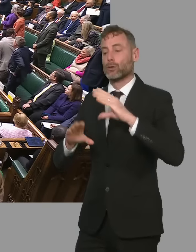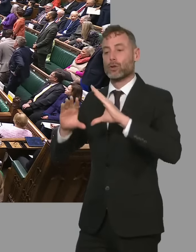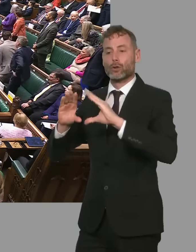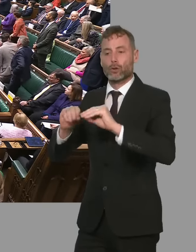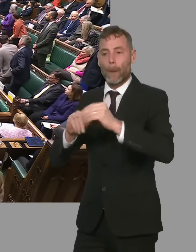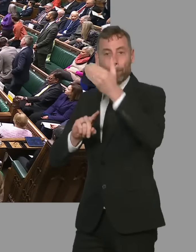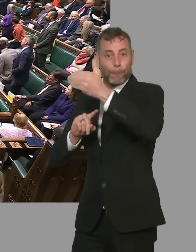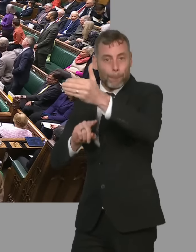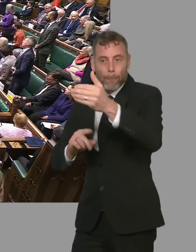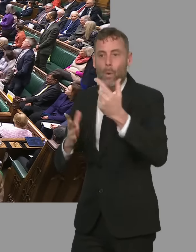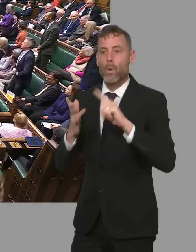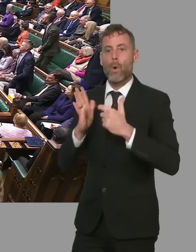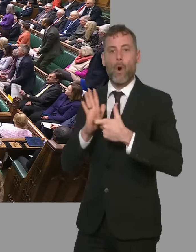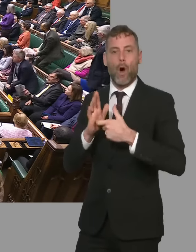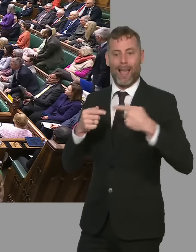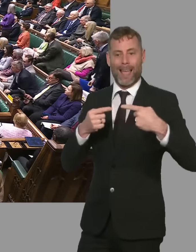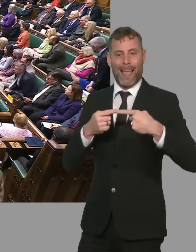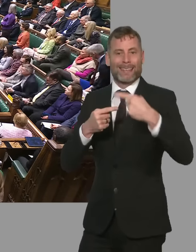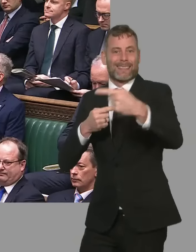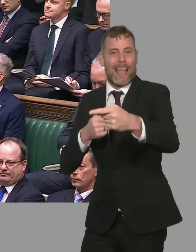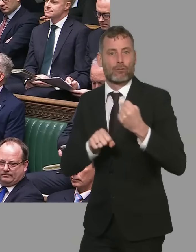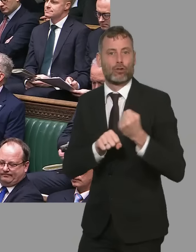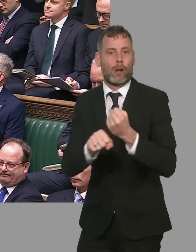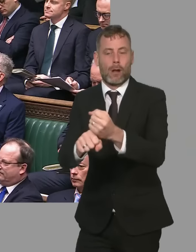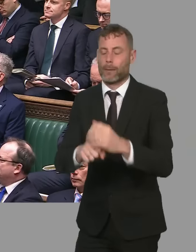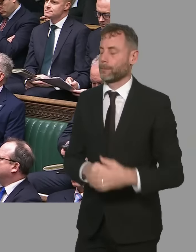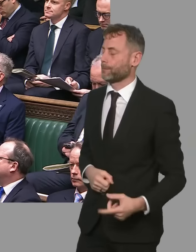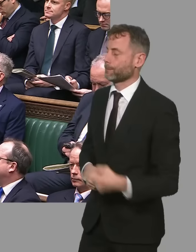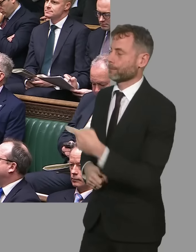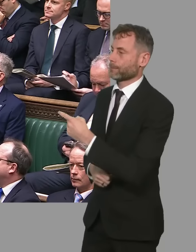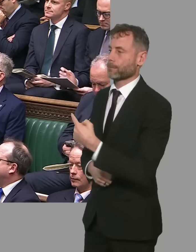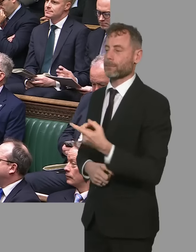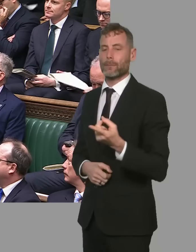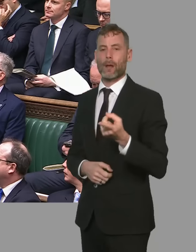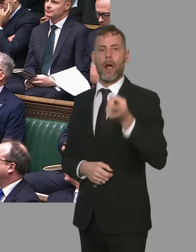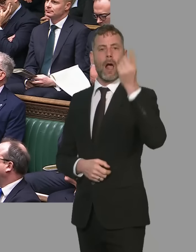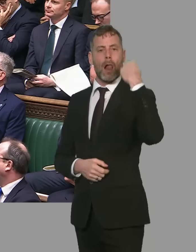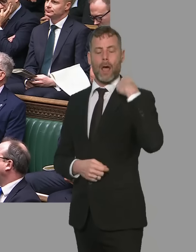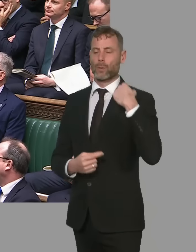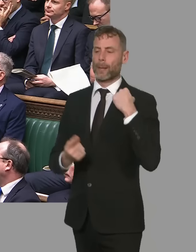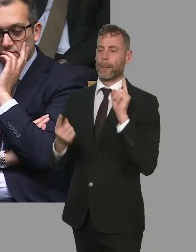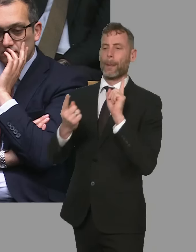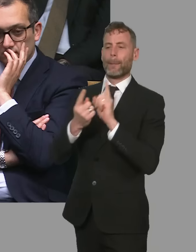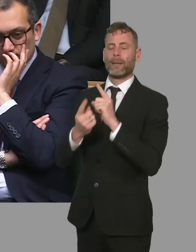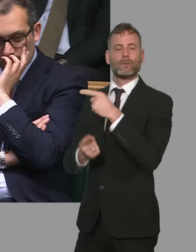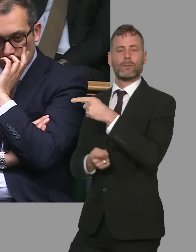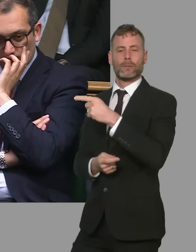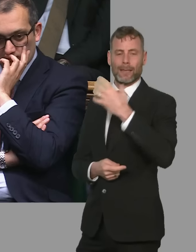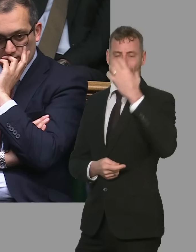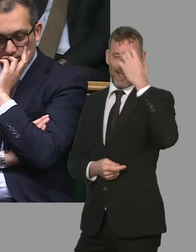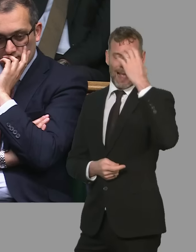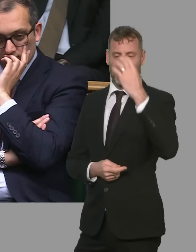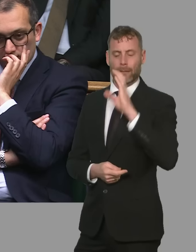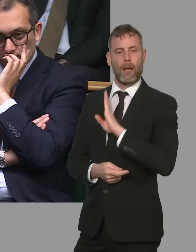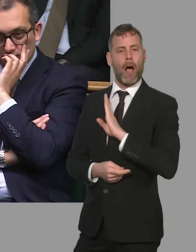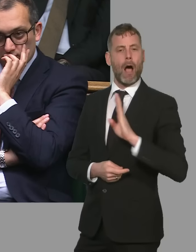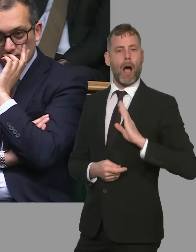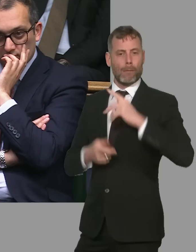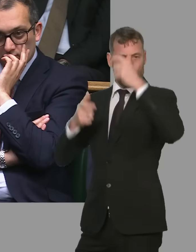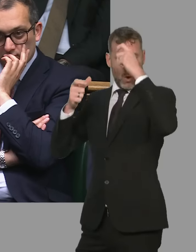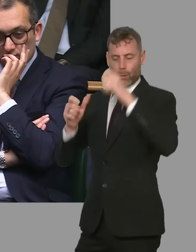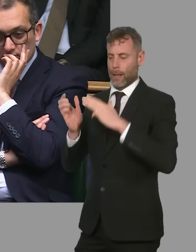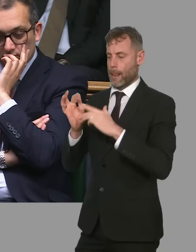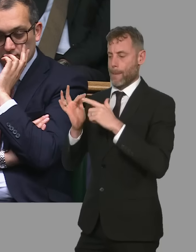my constituents Rob and Lizzie at the King's Arms Hotel in Melrose, which we run as part of a family business of 10 hotels across